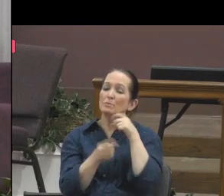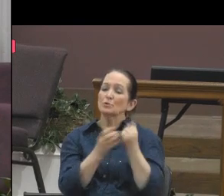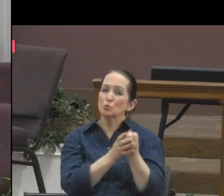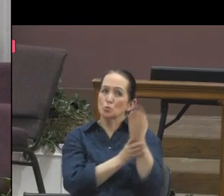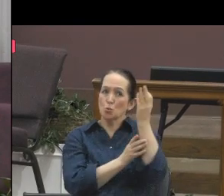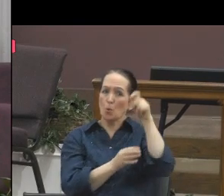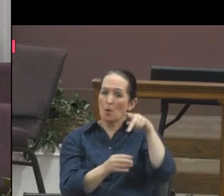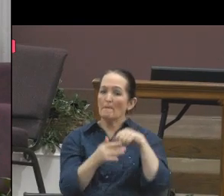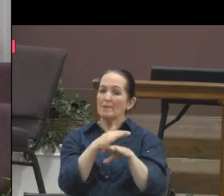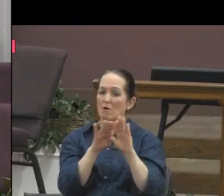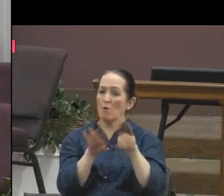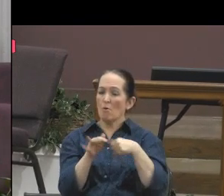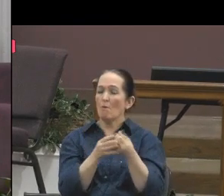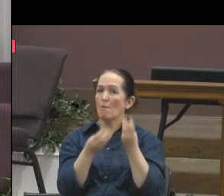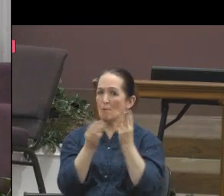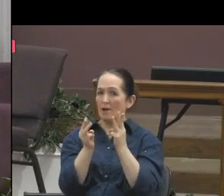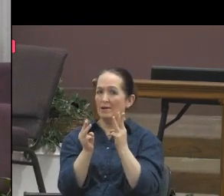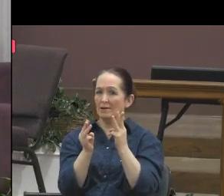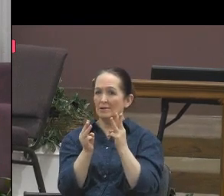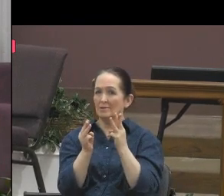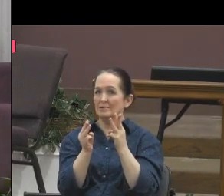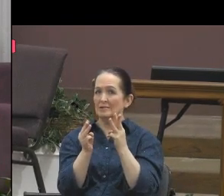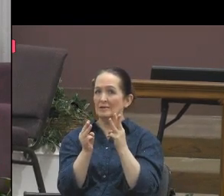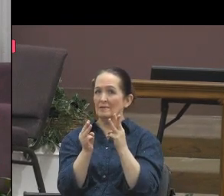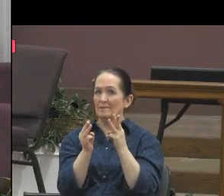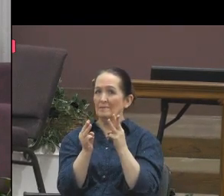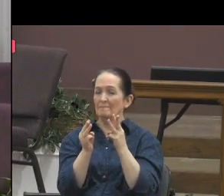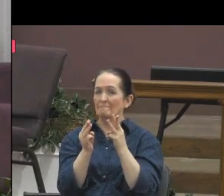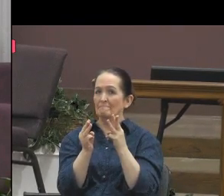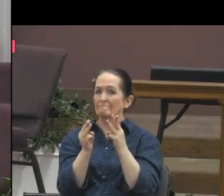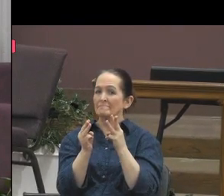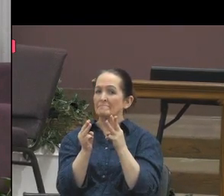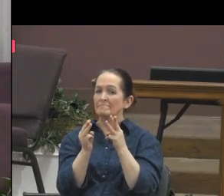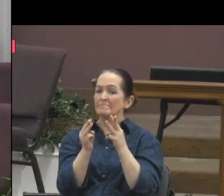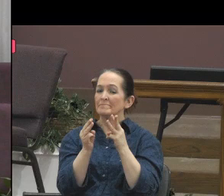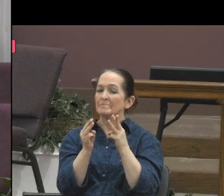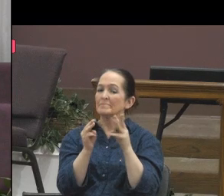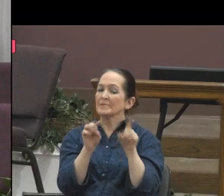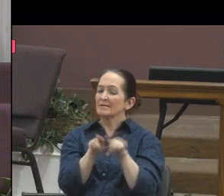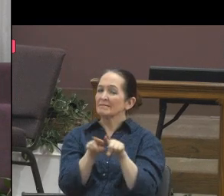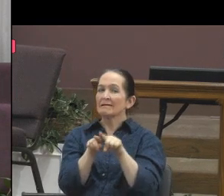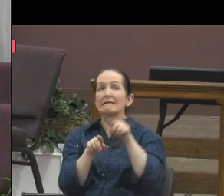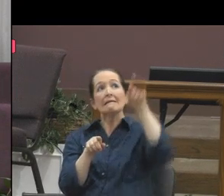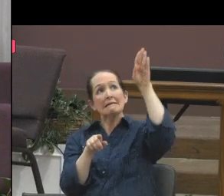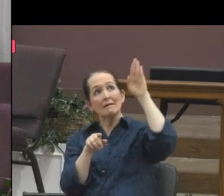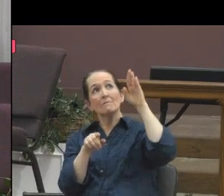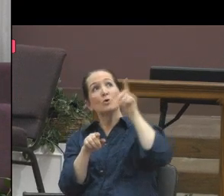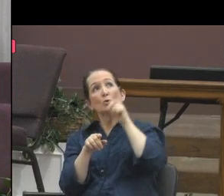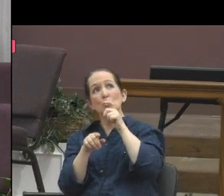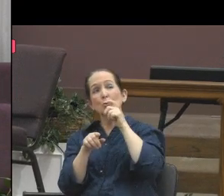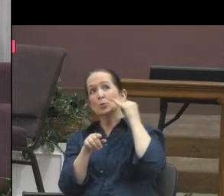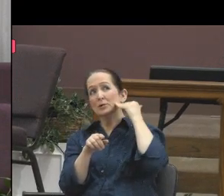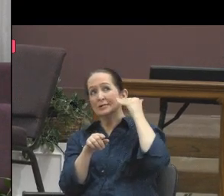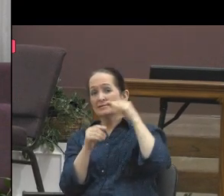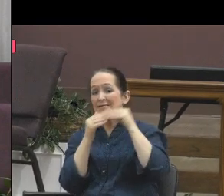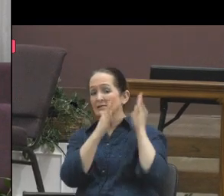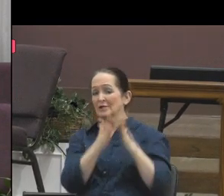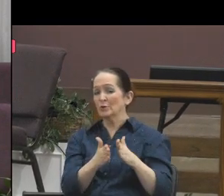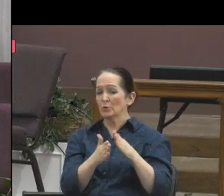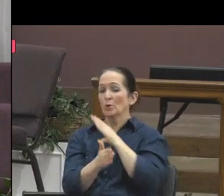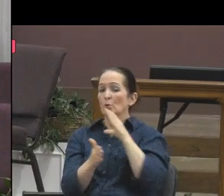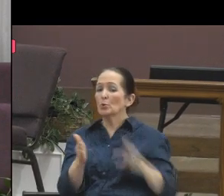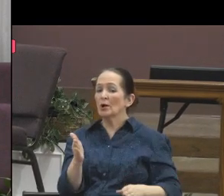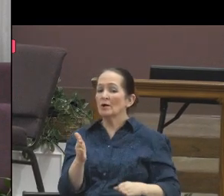all aspects into Him who is the head, even Christ, from whom the whole body, being fitted and